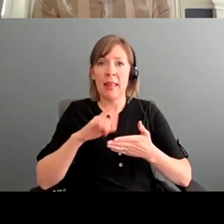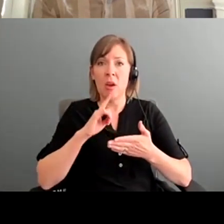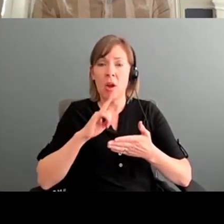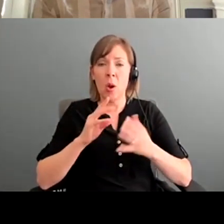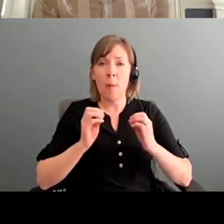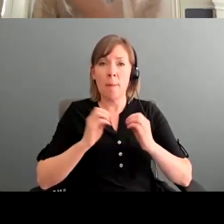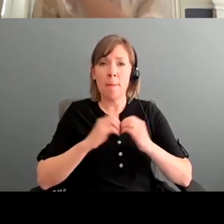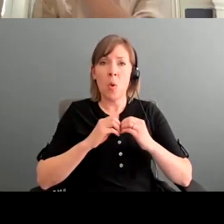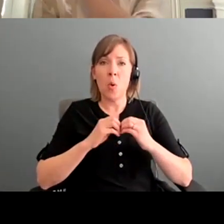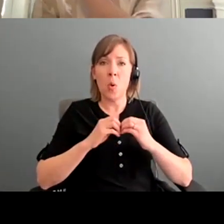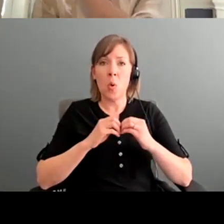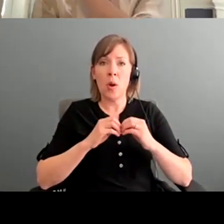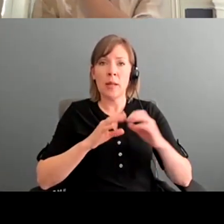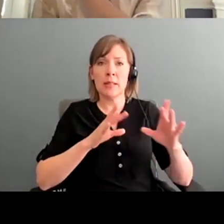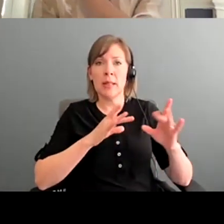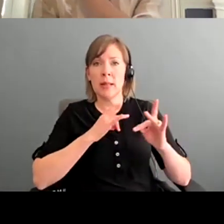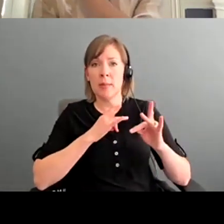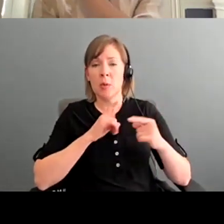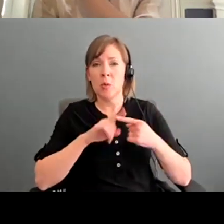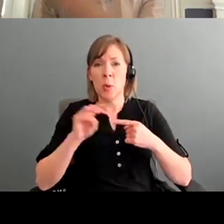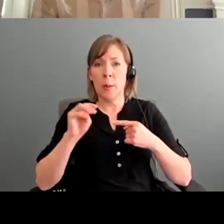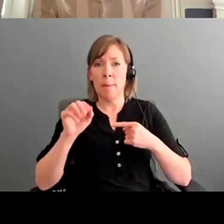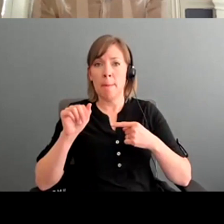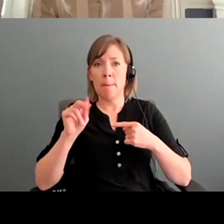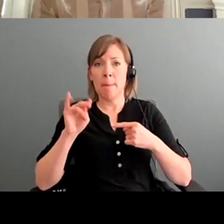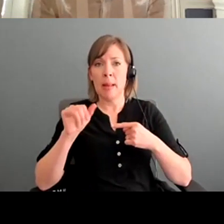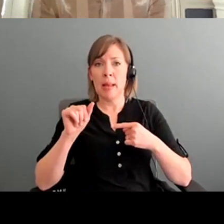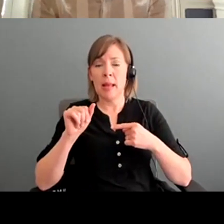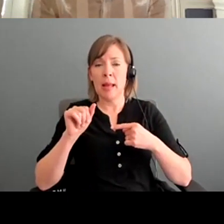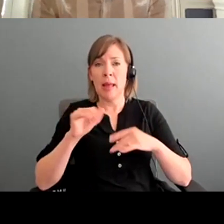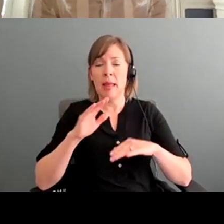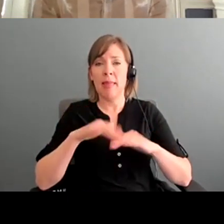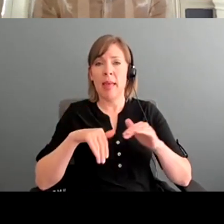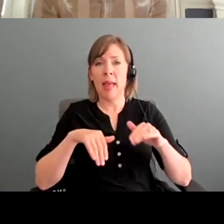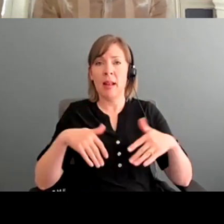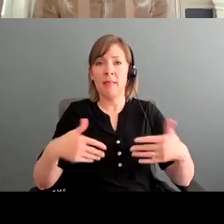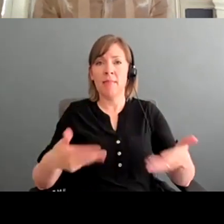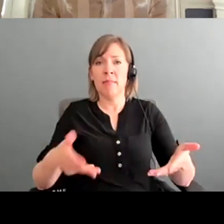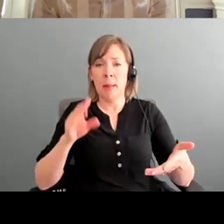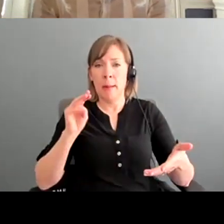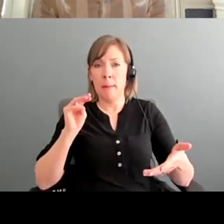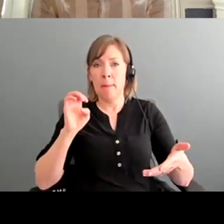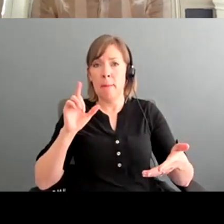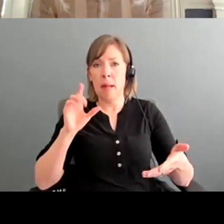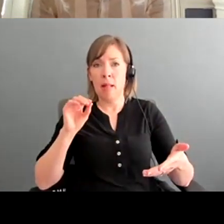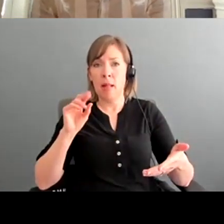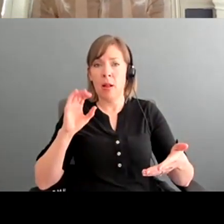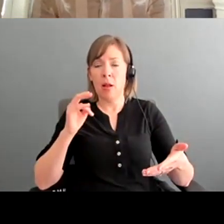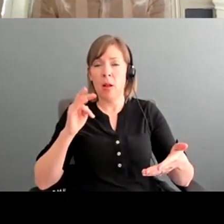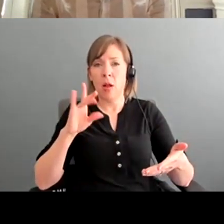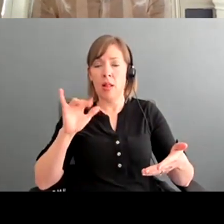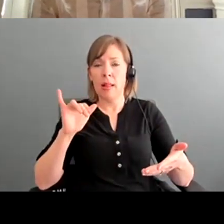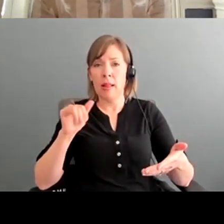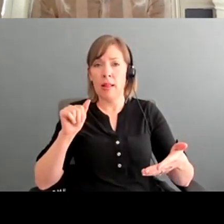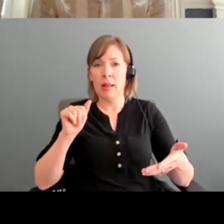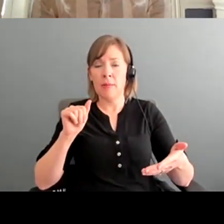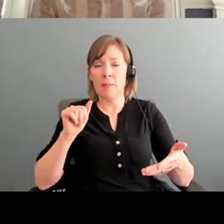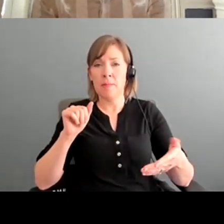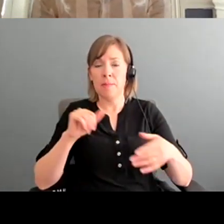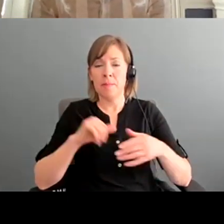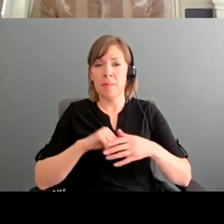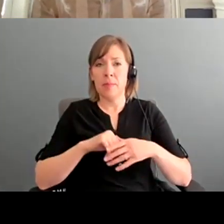more susceptible to mania than to melancholia, right? And this is when you've got this kind of tripart